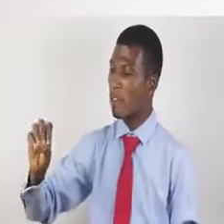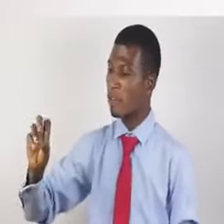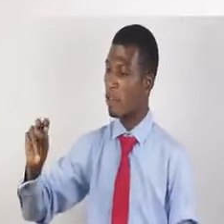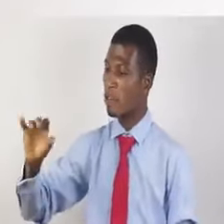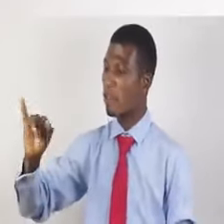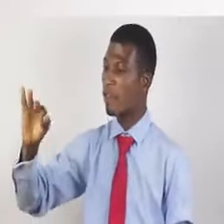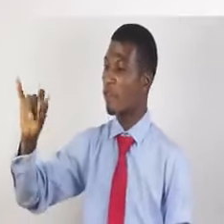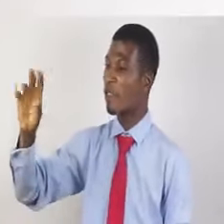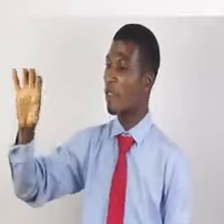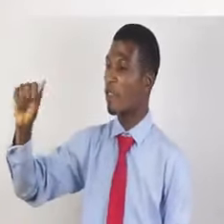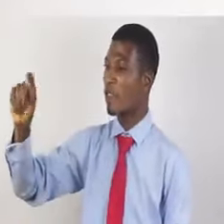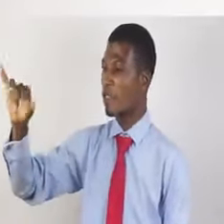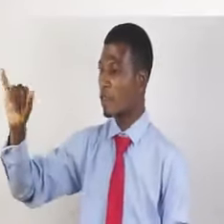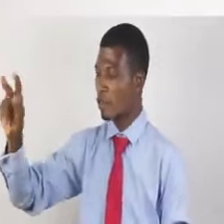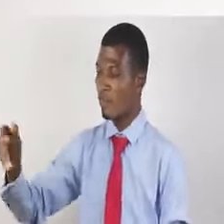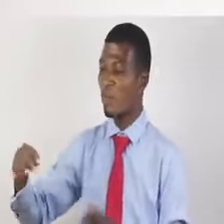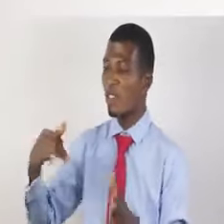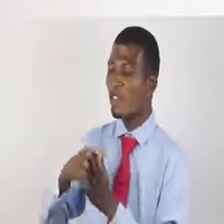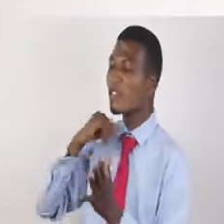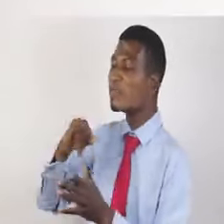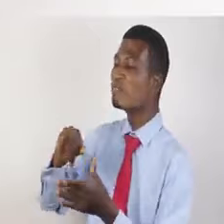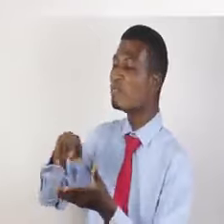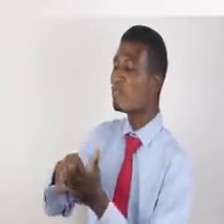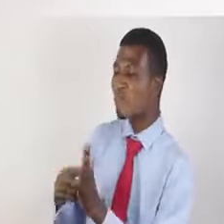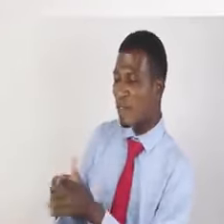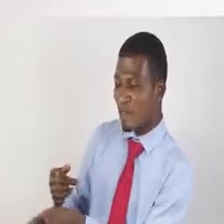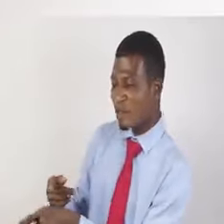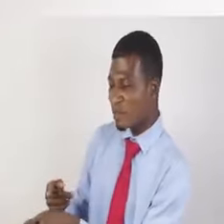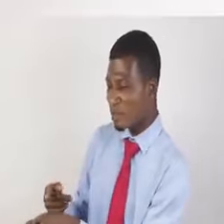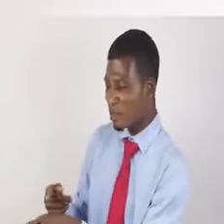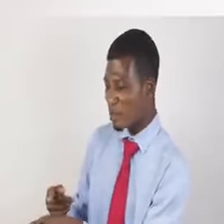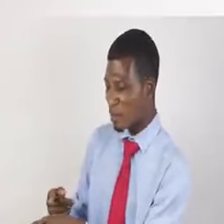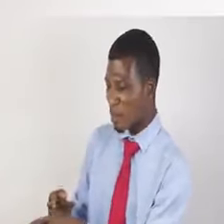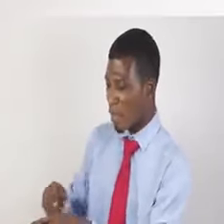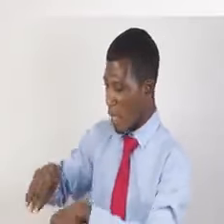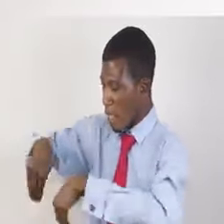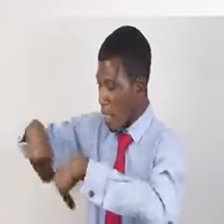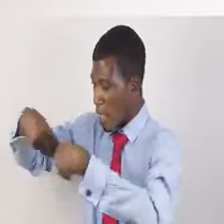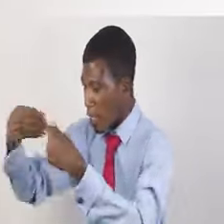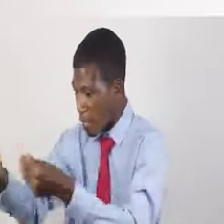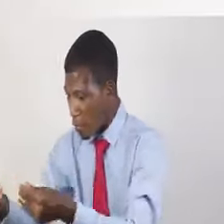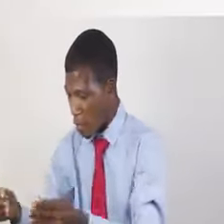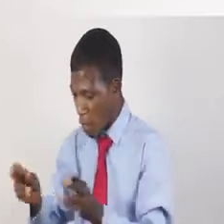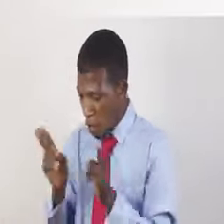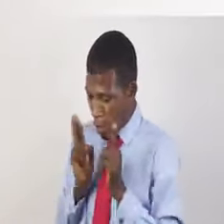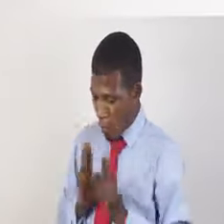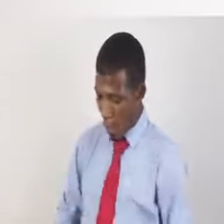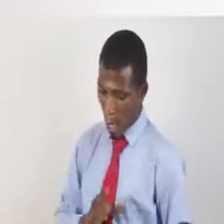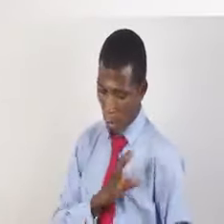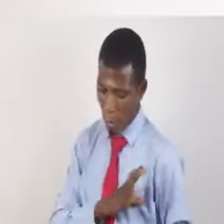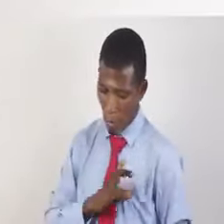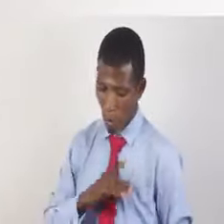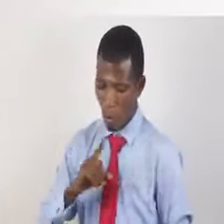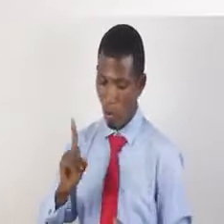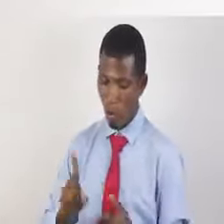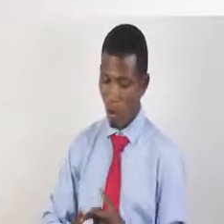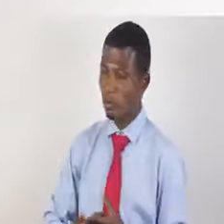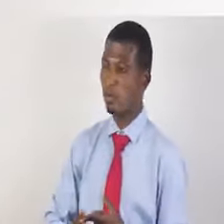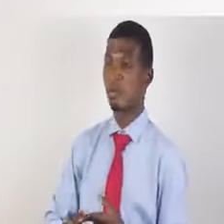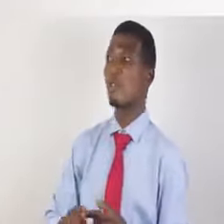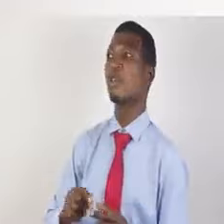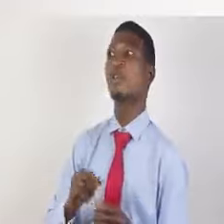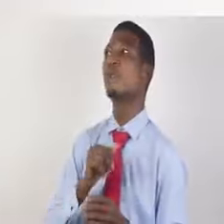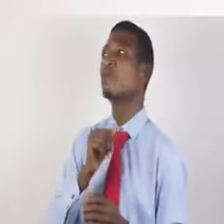personification. Now, what is personification? Personification is simply giving human attributes